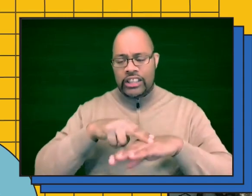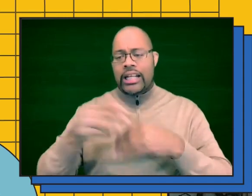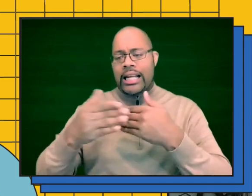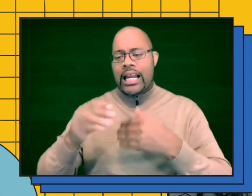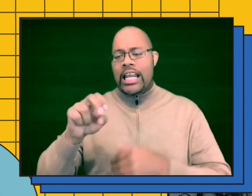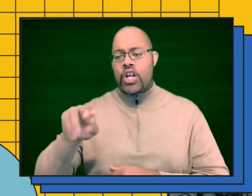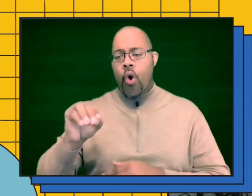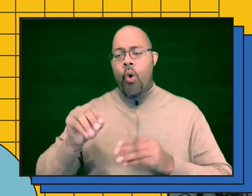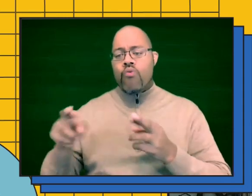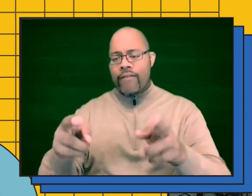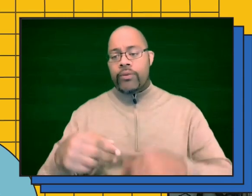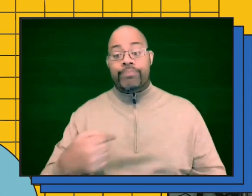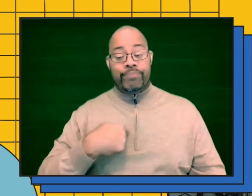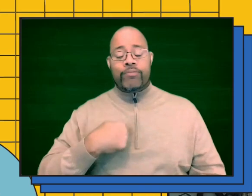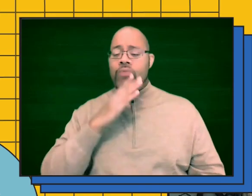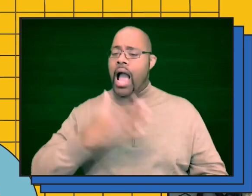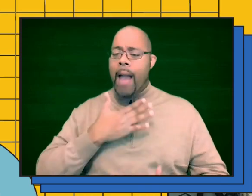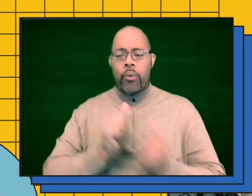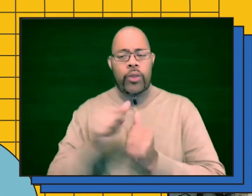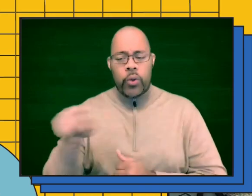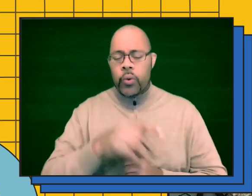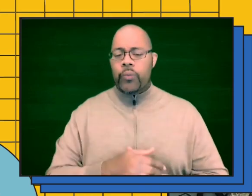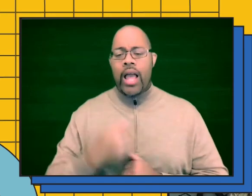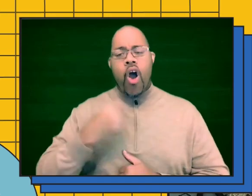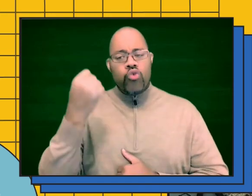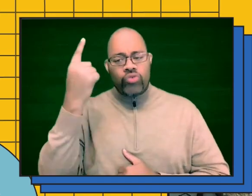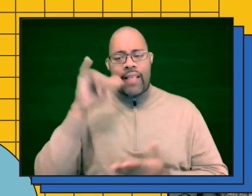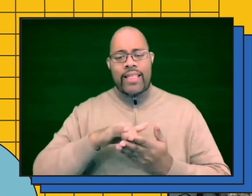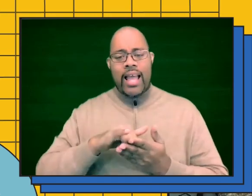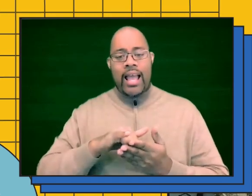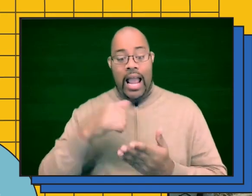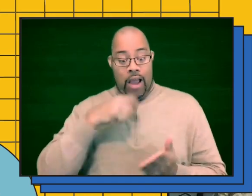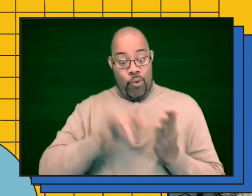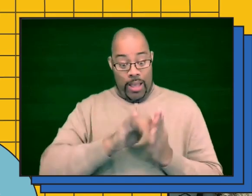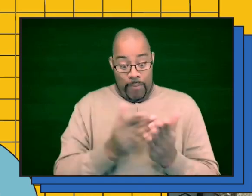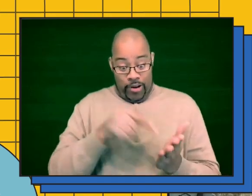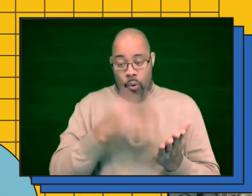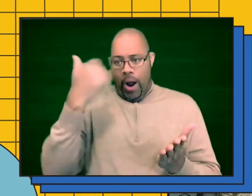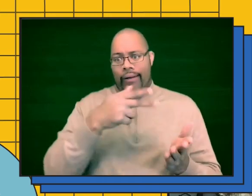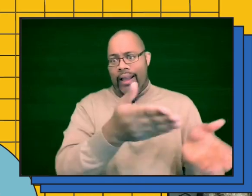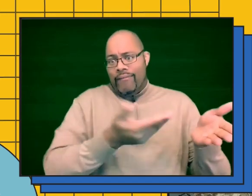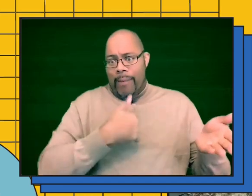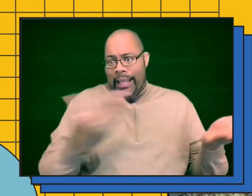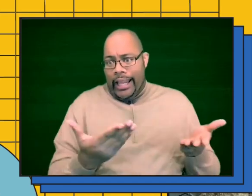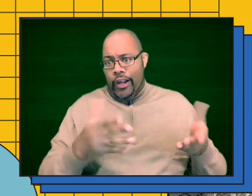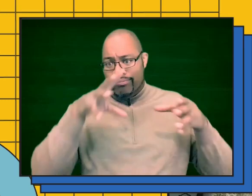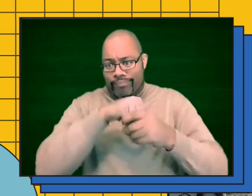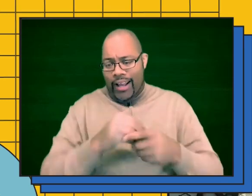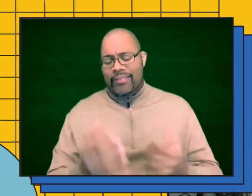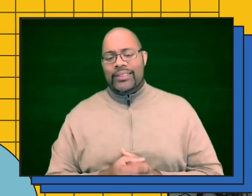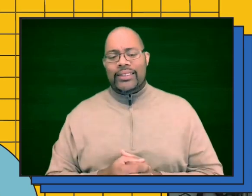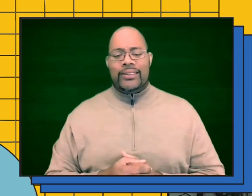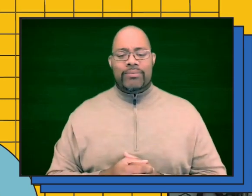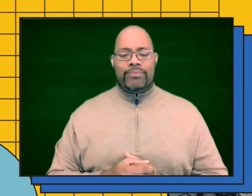River. And I'm grateful to be with you all, and I understand that the fact that I wrote this book is really what gets